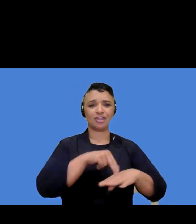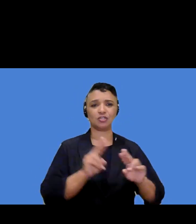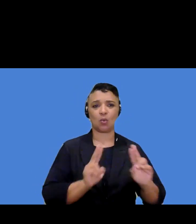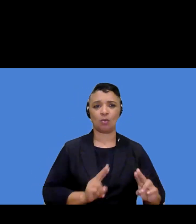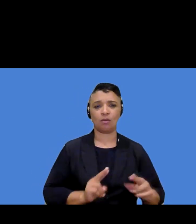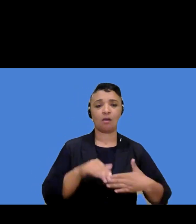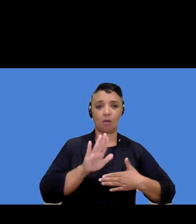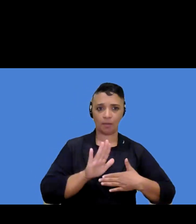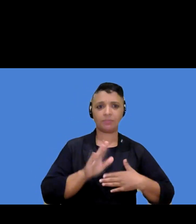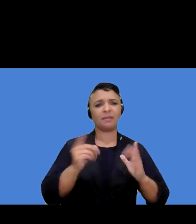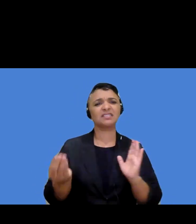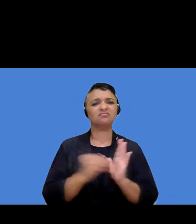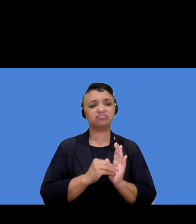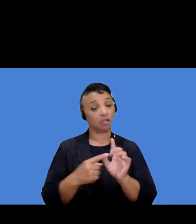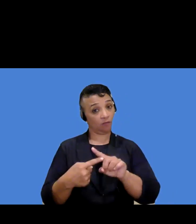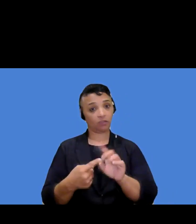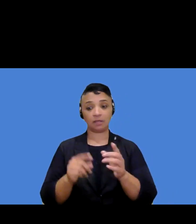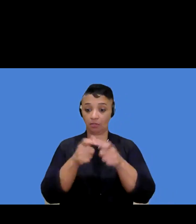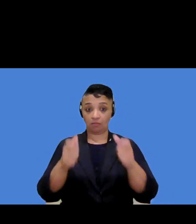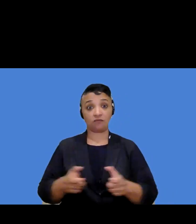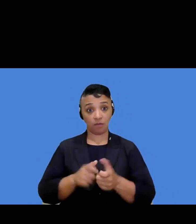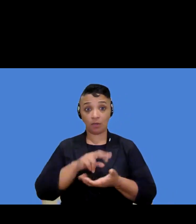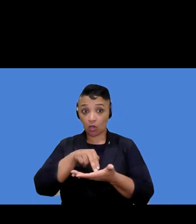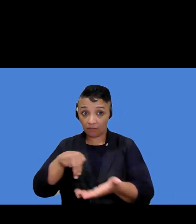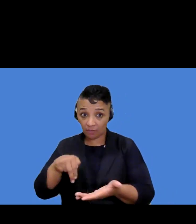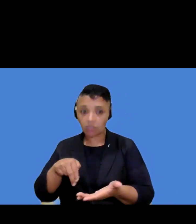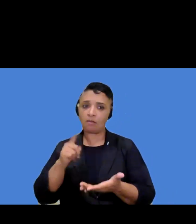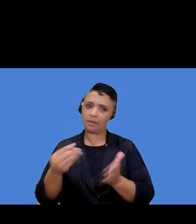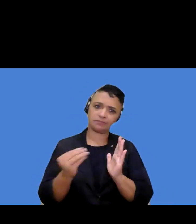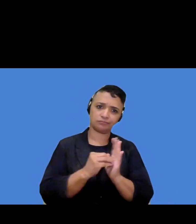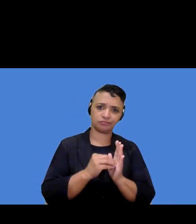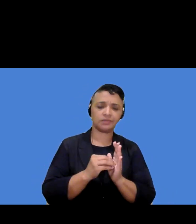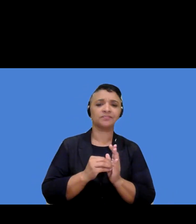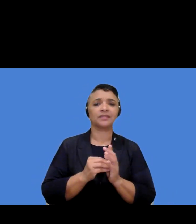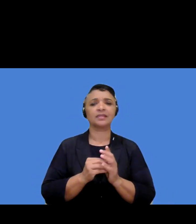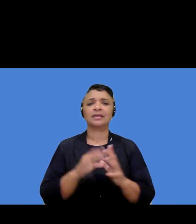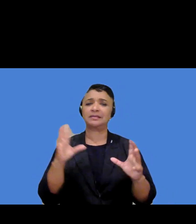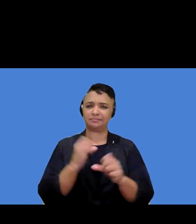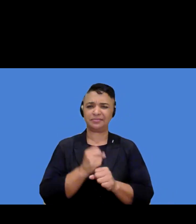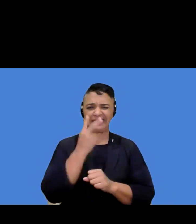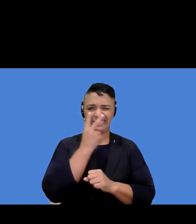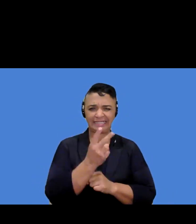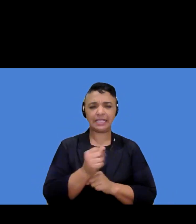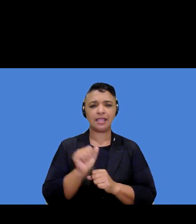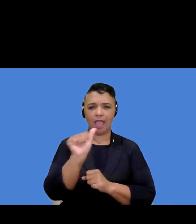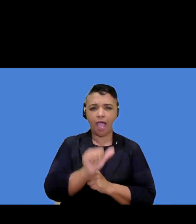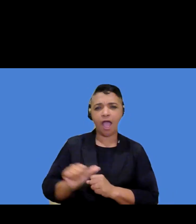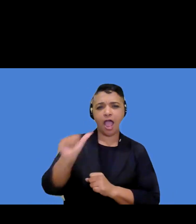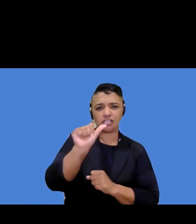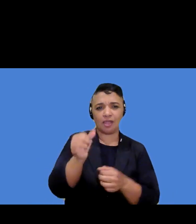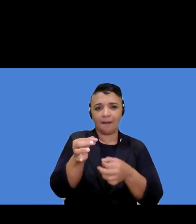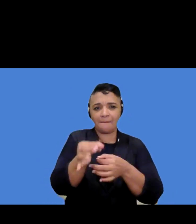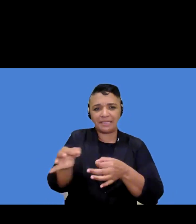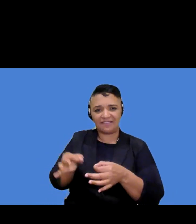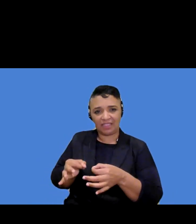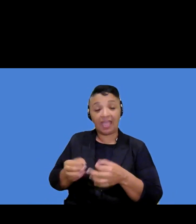normative framework like the UNCRPD. The concluding observation, when we look at the Asia Pacific region, we have the Indian